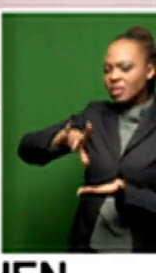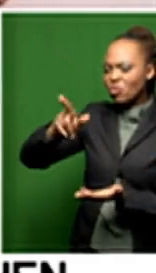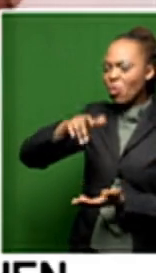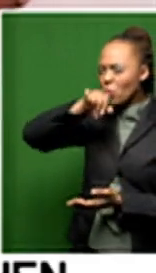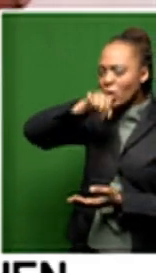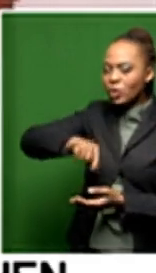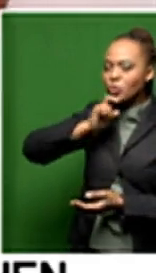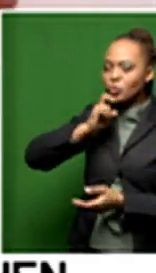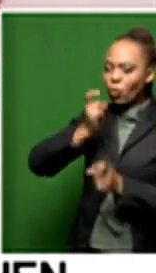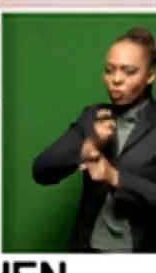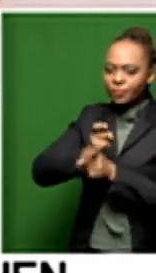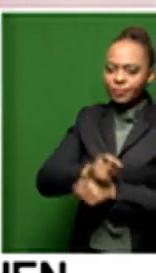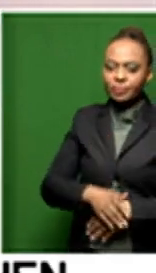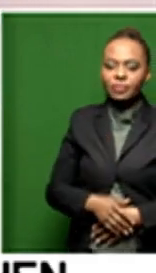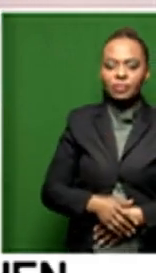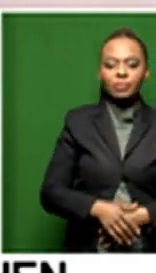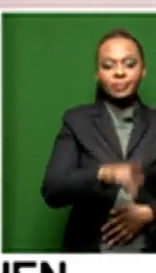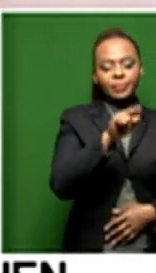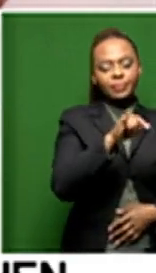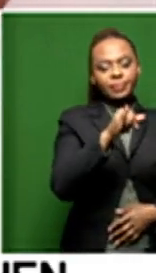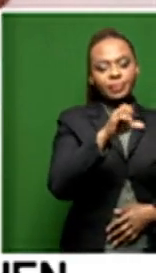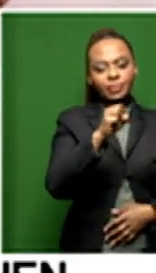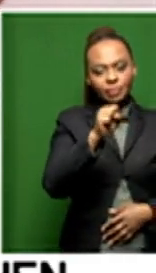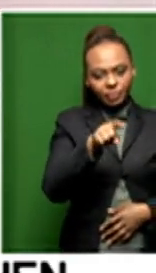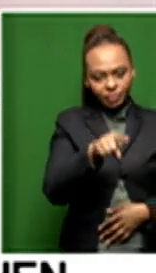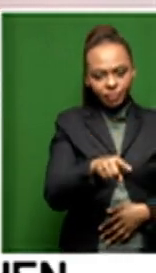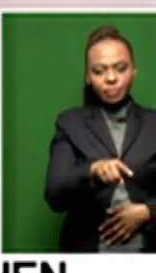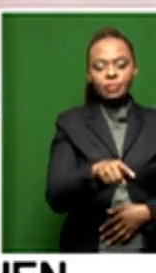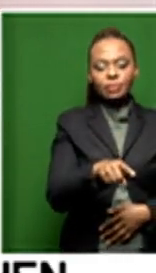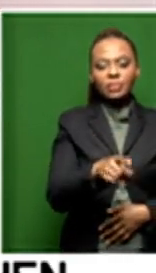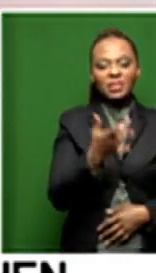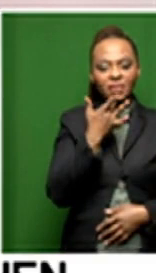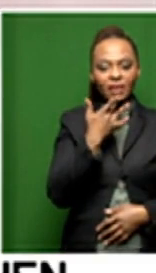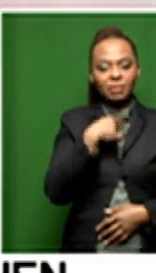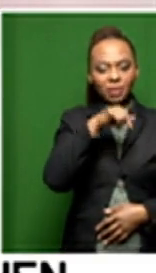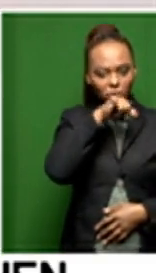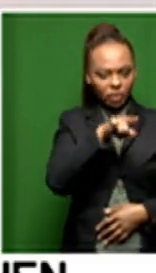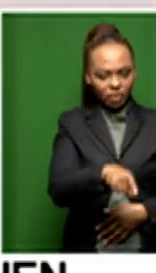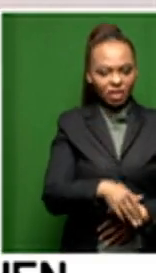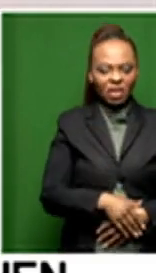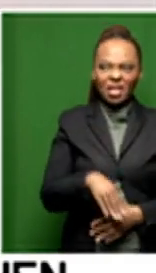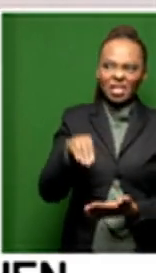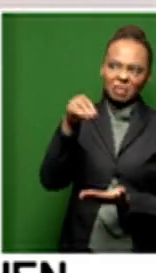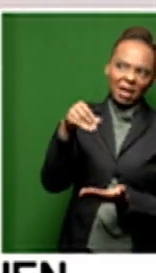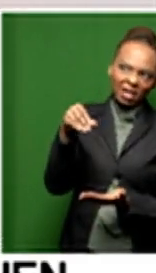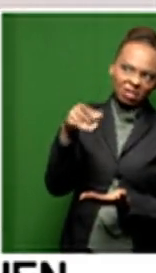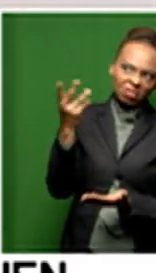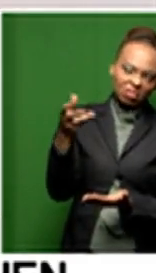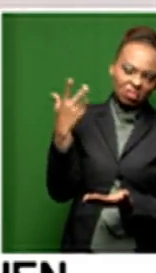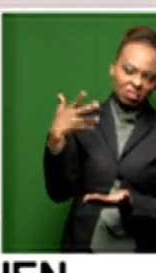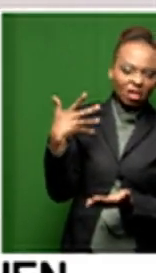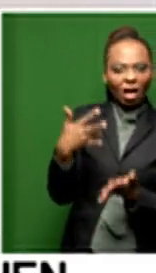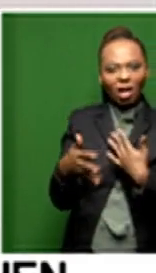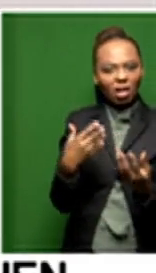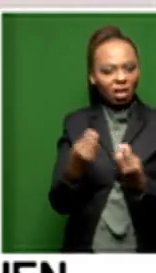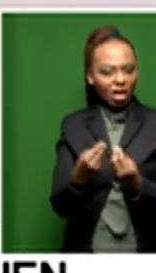I love chives. They taste good in everything. Okay. That's my favorite. And which spice? I love anything